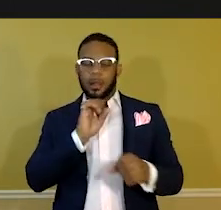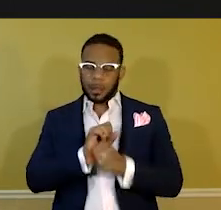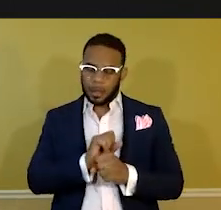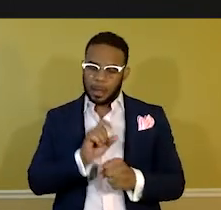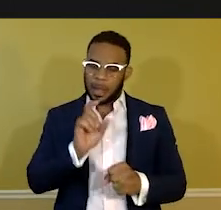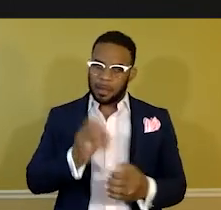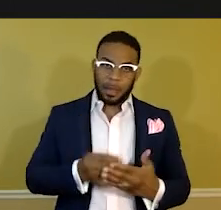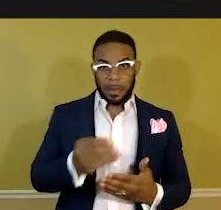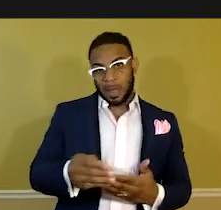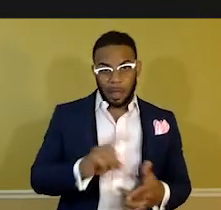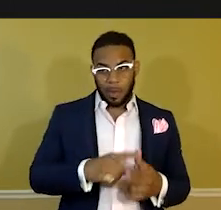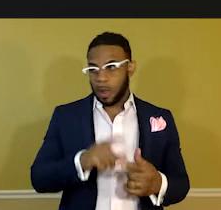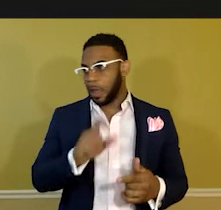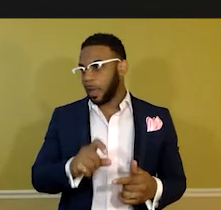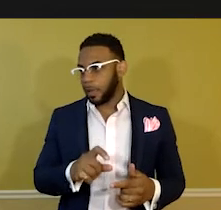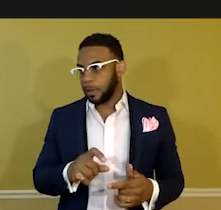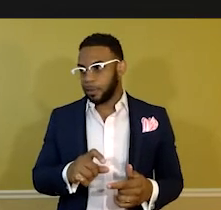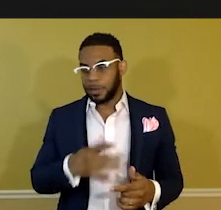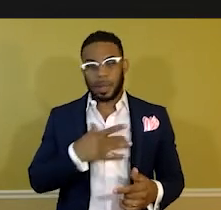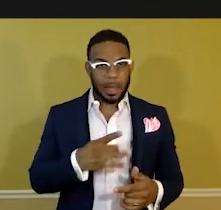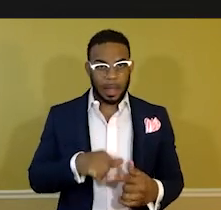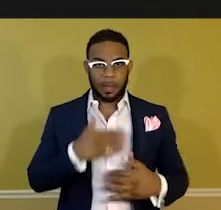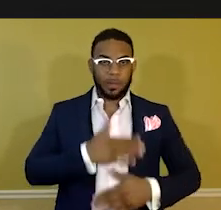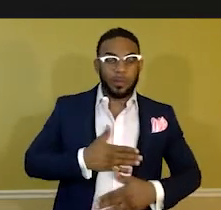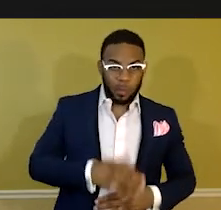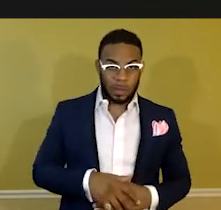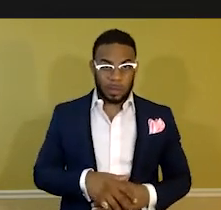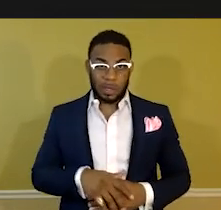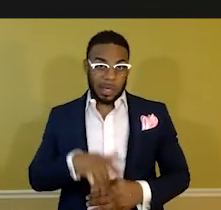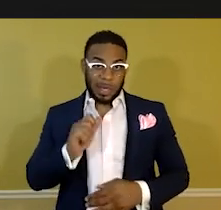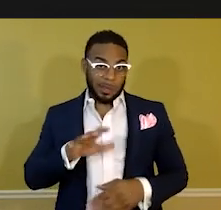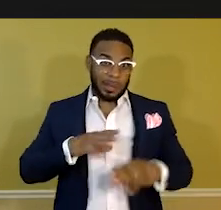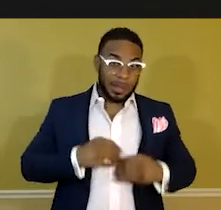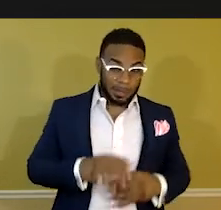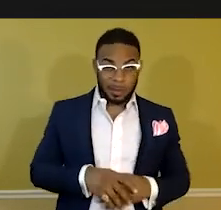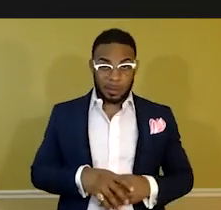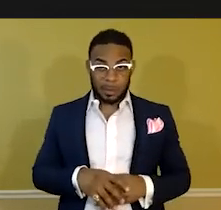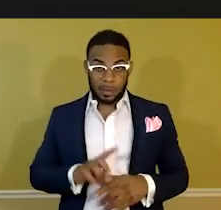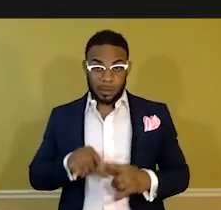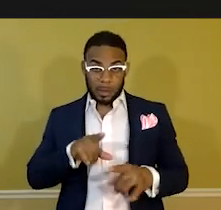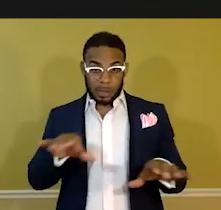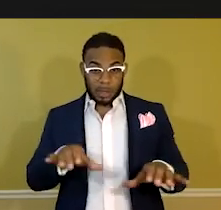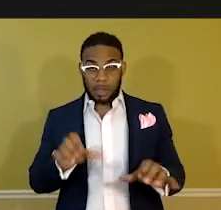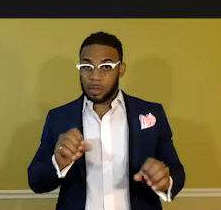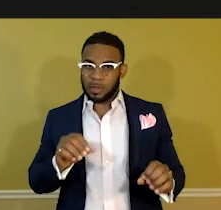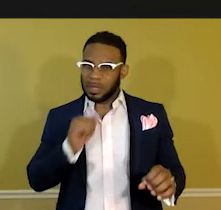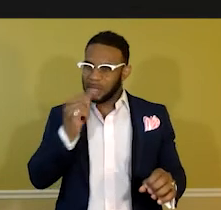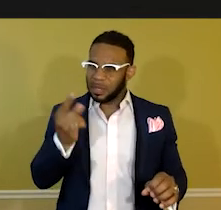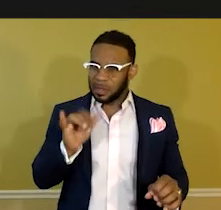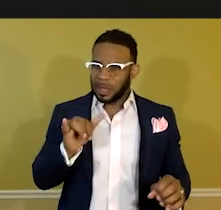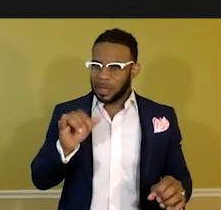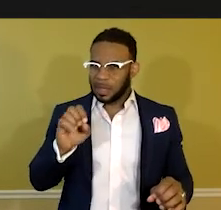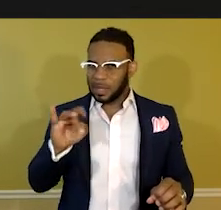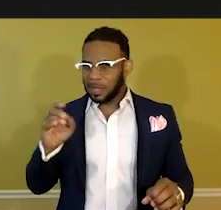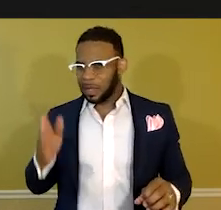have to buy or have to, you know, have to like, have to enjoy. Um, they have to accept it, um, you know, when you're done. So it's not something like a